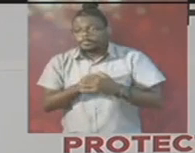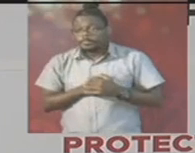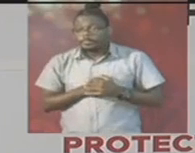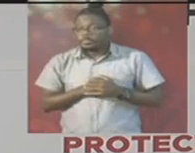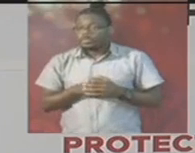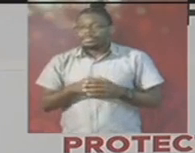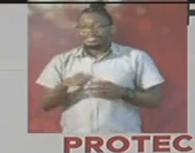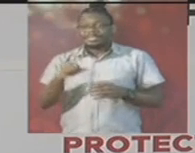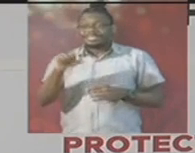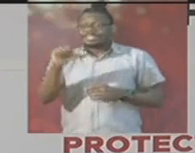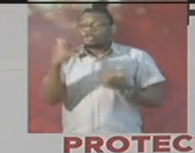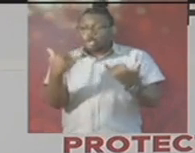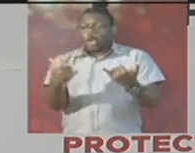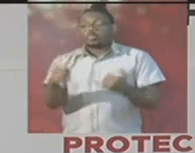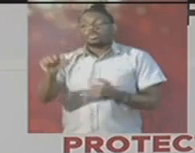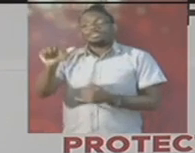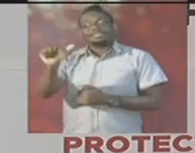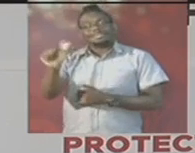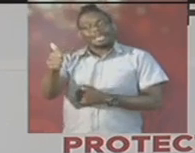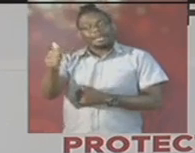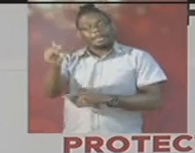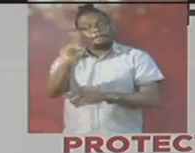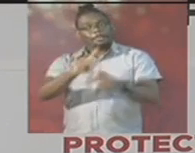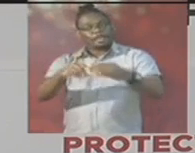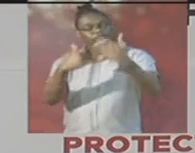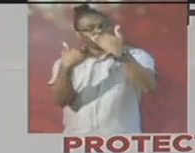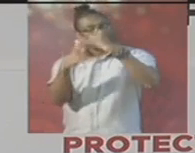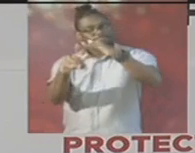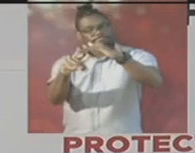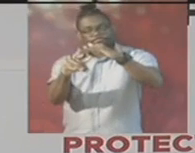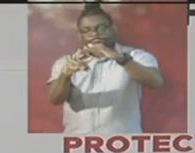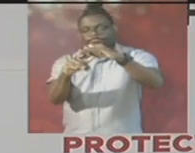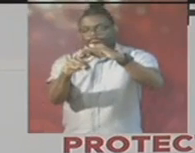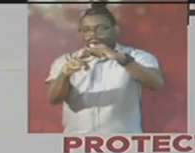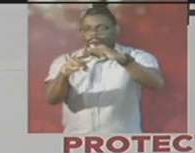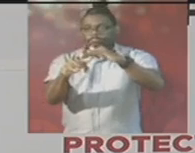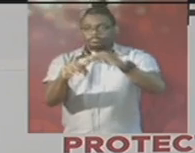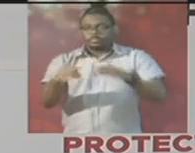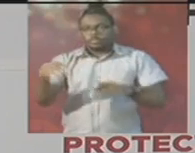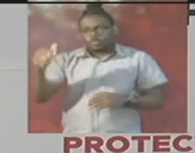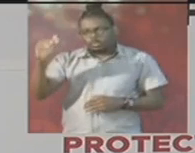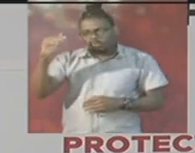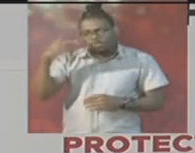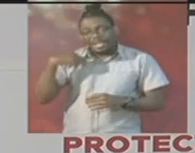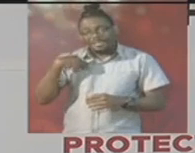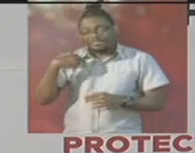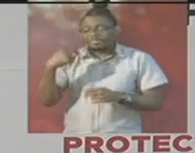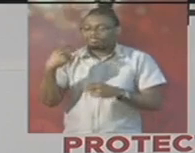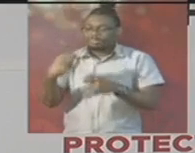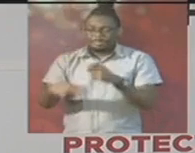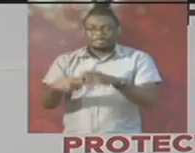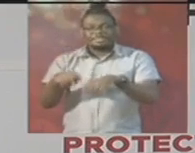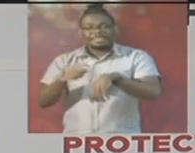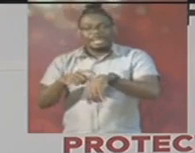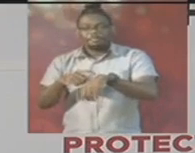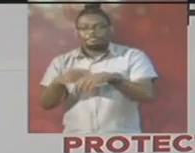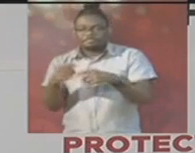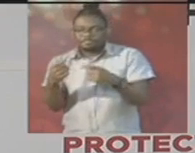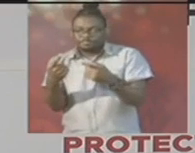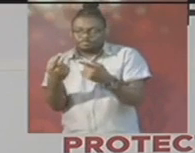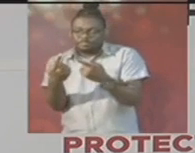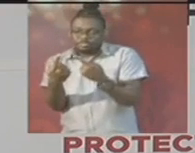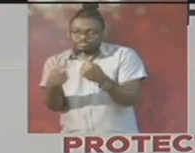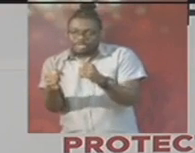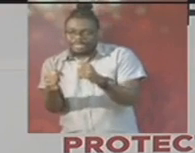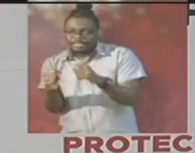persons. Again, we know this is a difficult time, but in trying to prevent spread, we all are